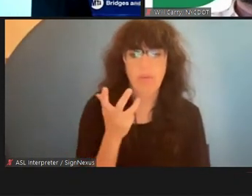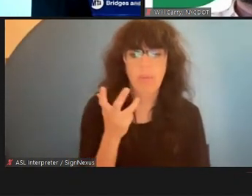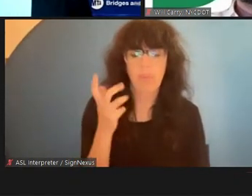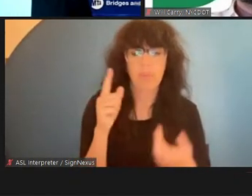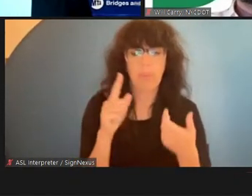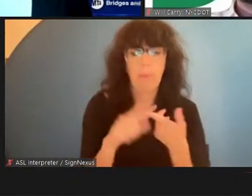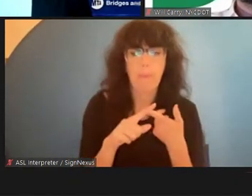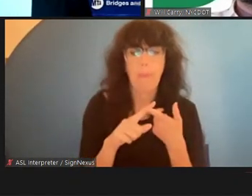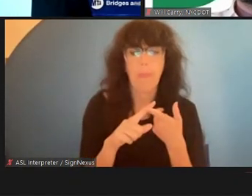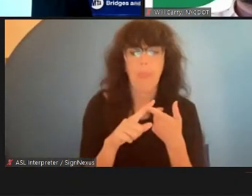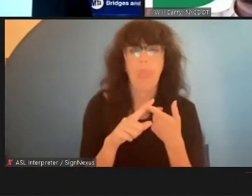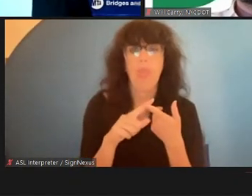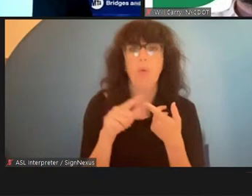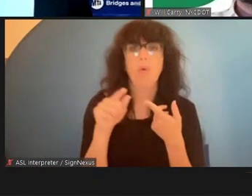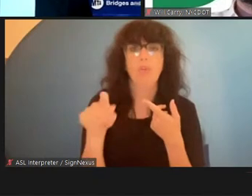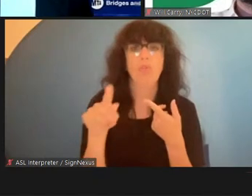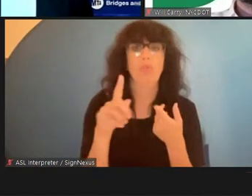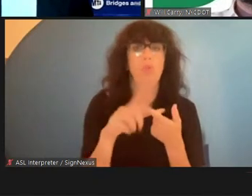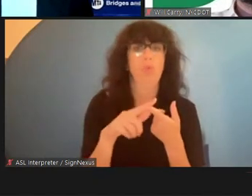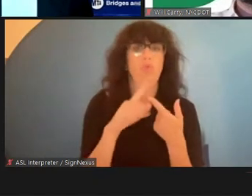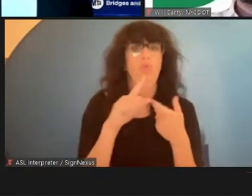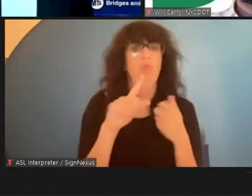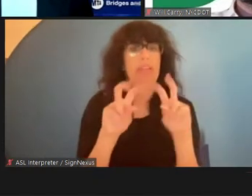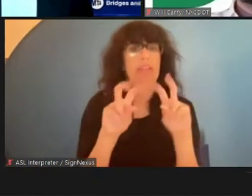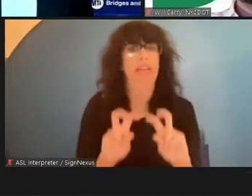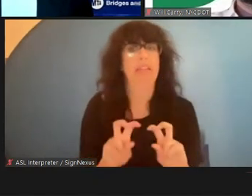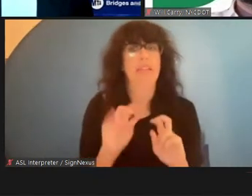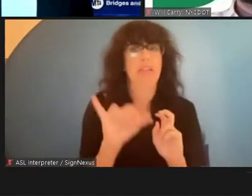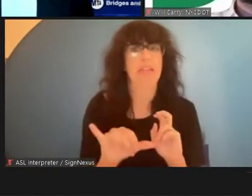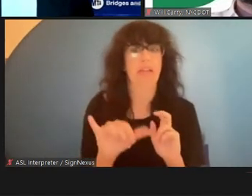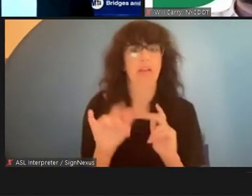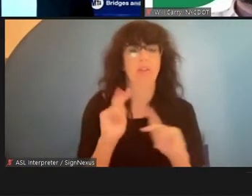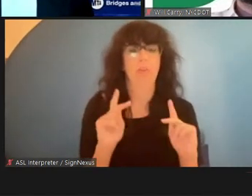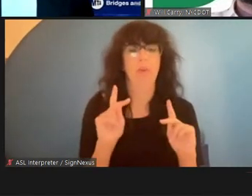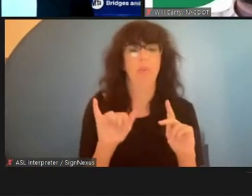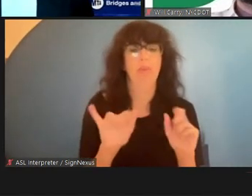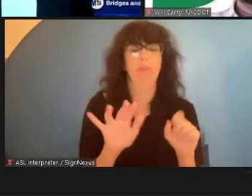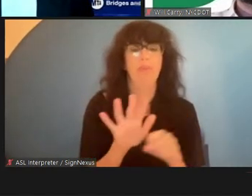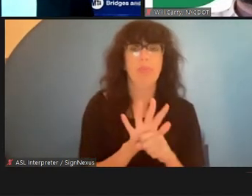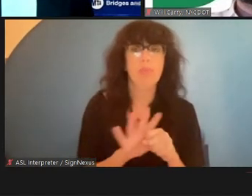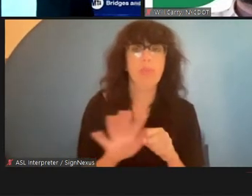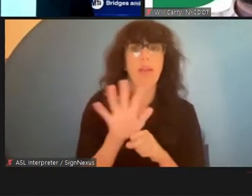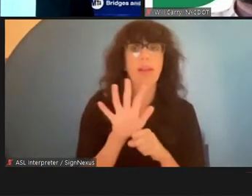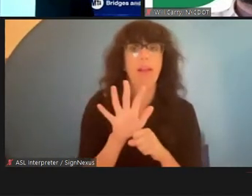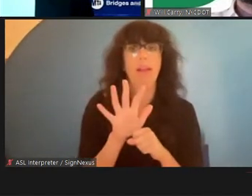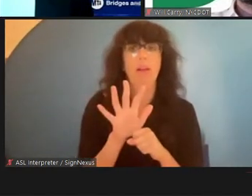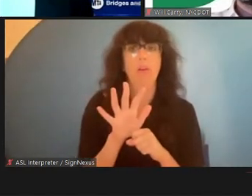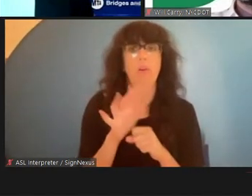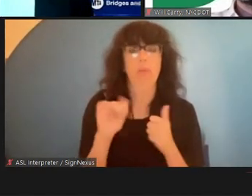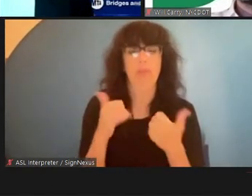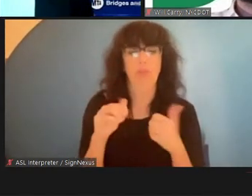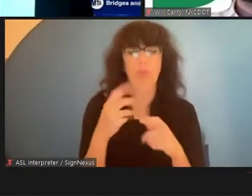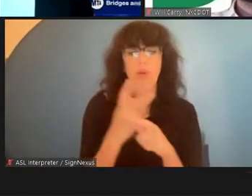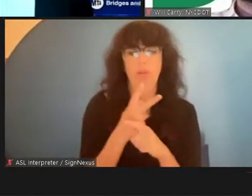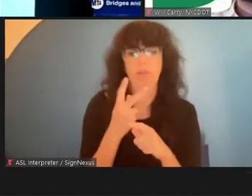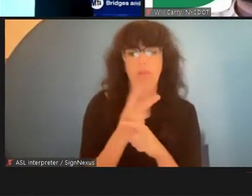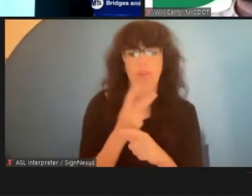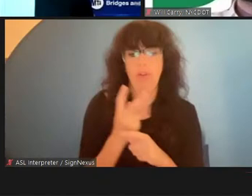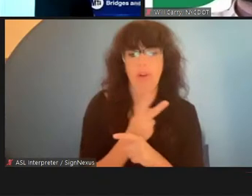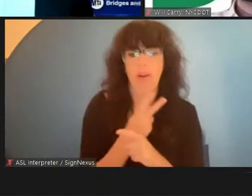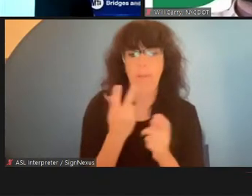assessment of that because there are people that are residents of this area and we're still trying to figure it out how can we park